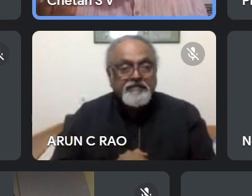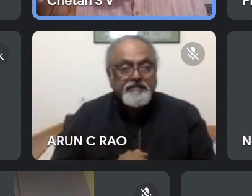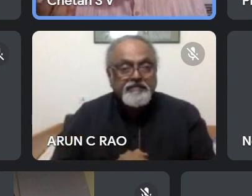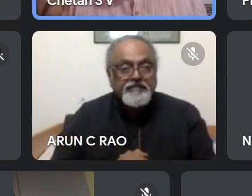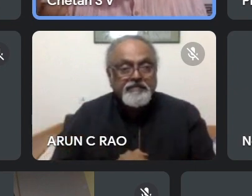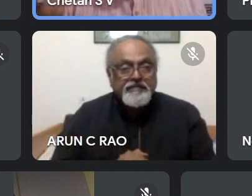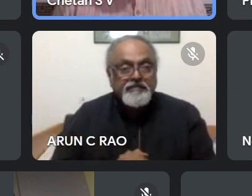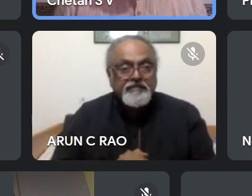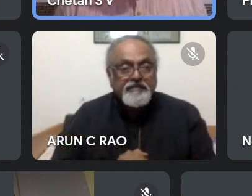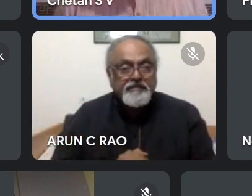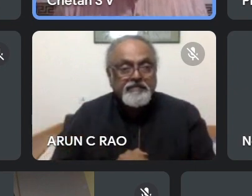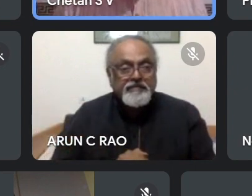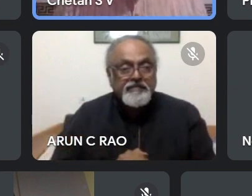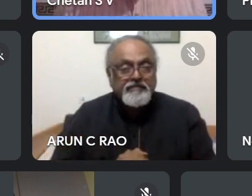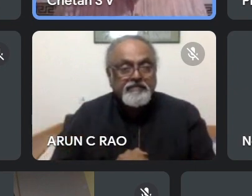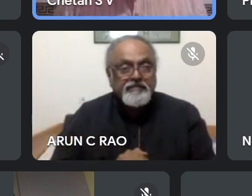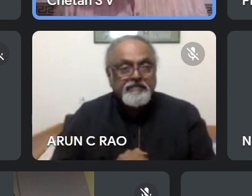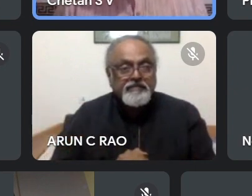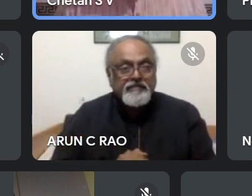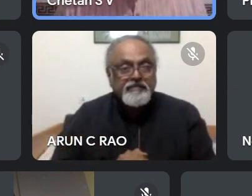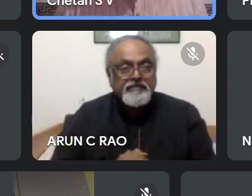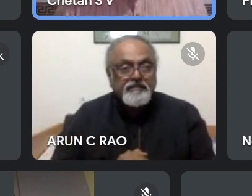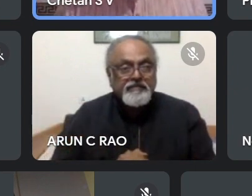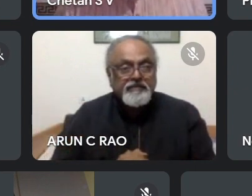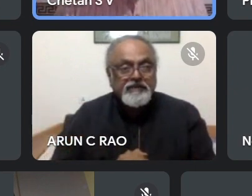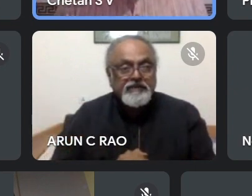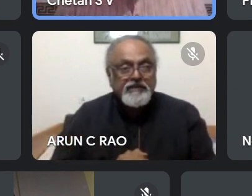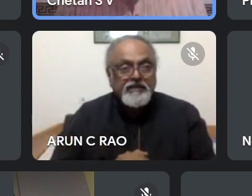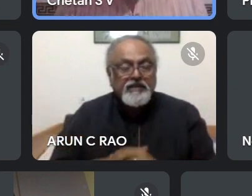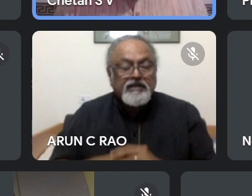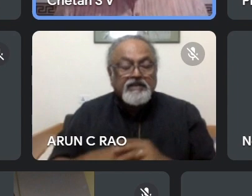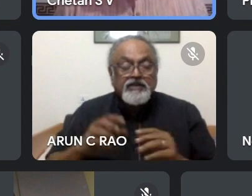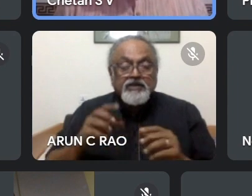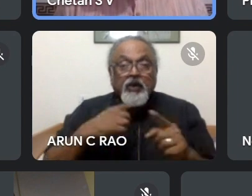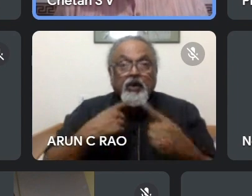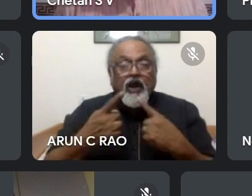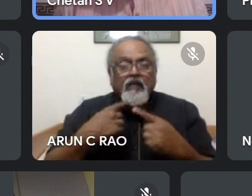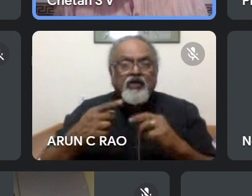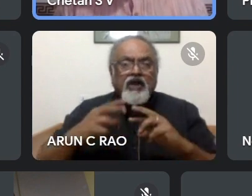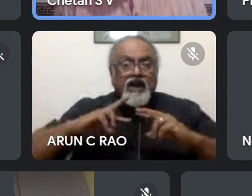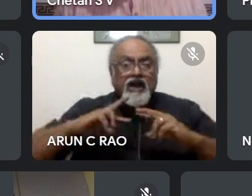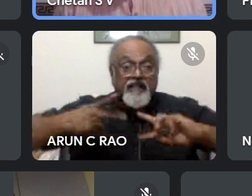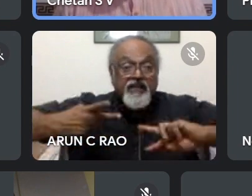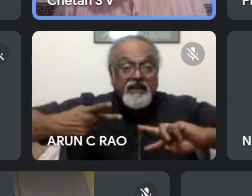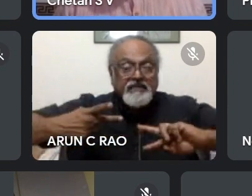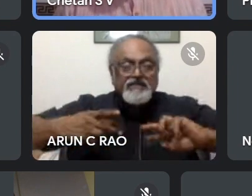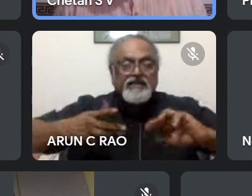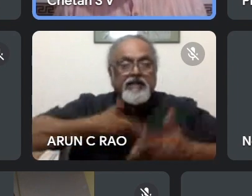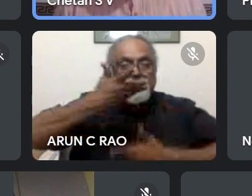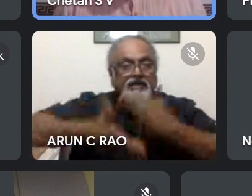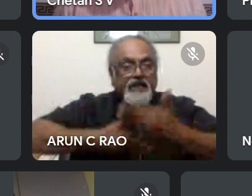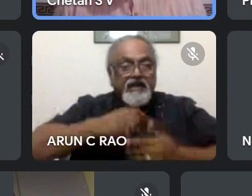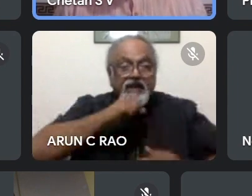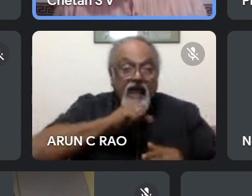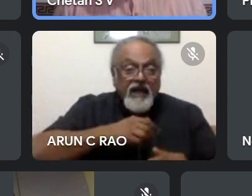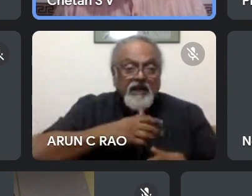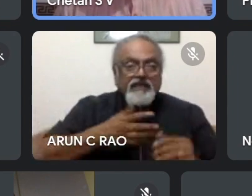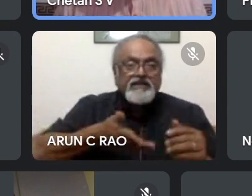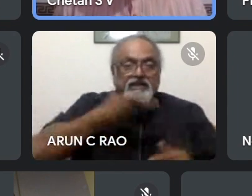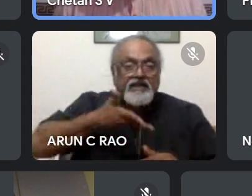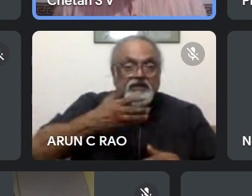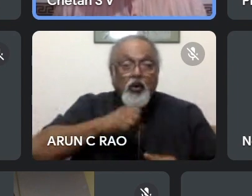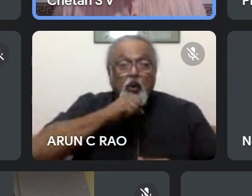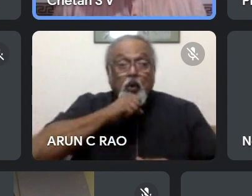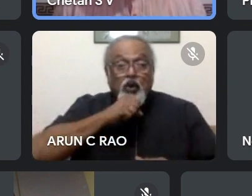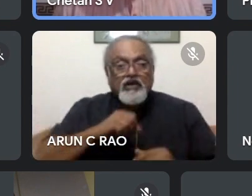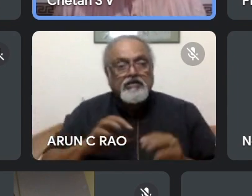the initiatives such as reverse mentoring that you mentioned, collaboration with other groups. I think they're really fascinating.